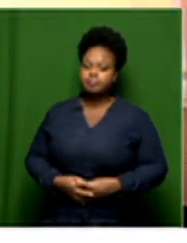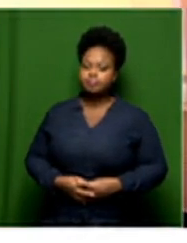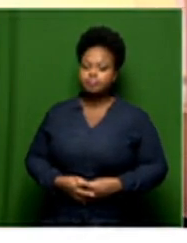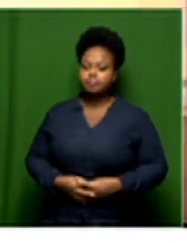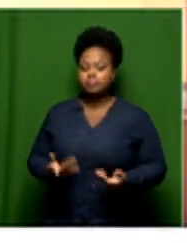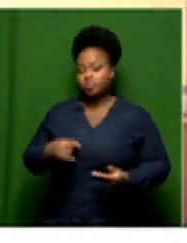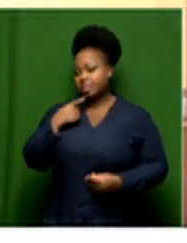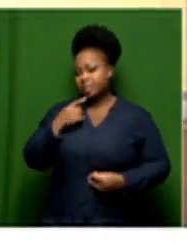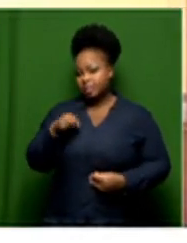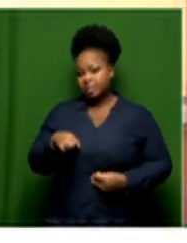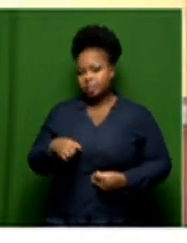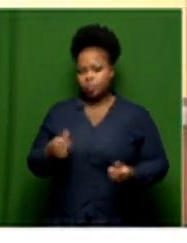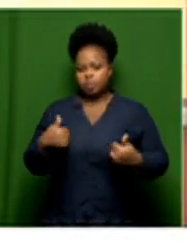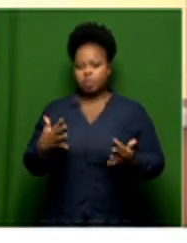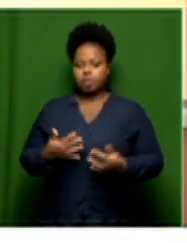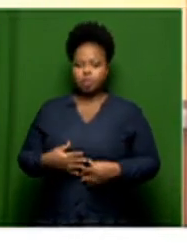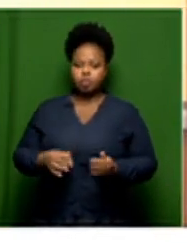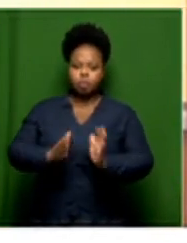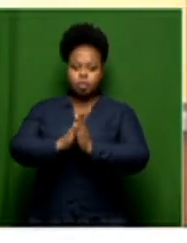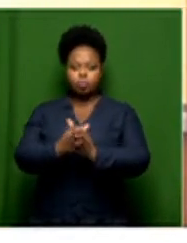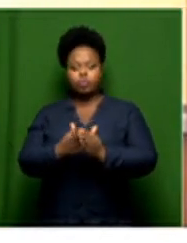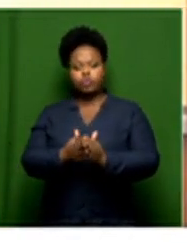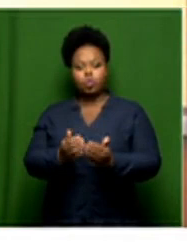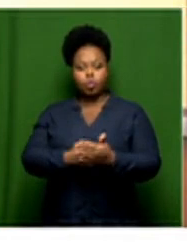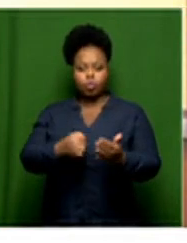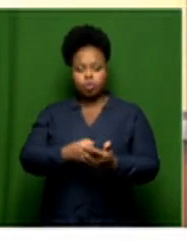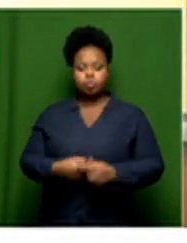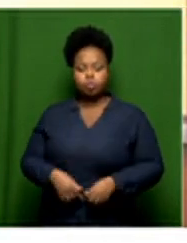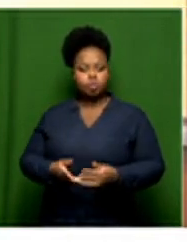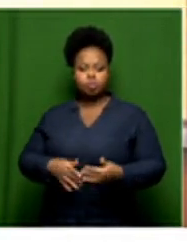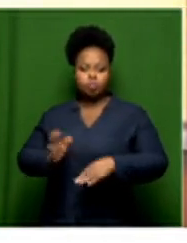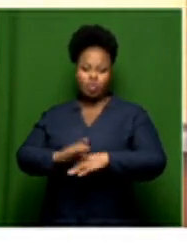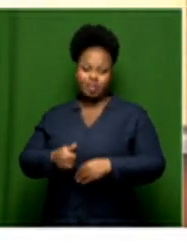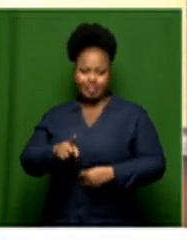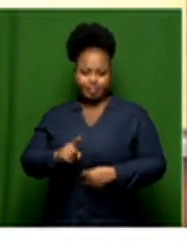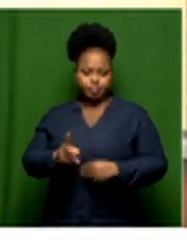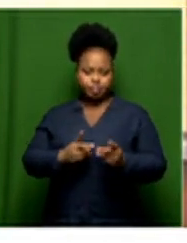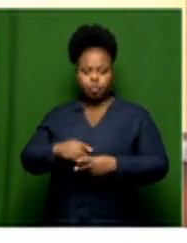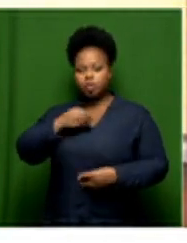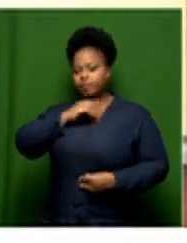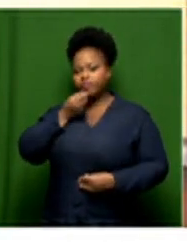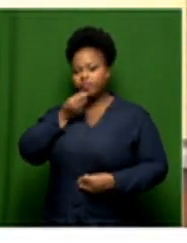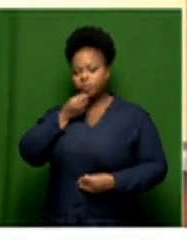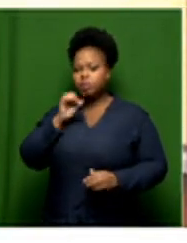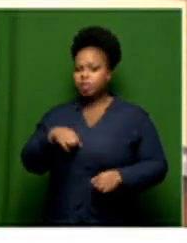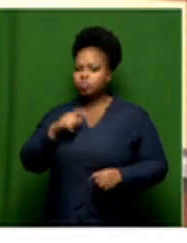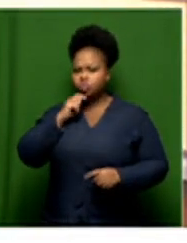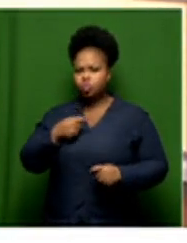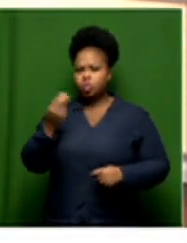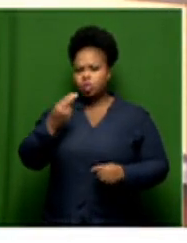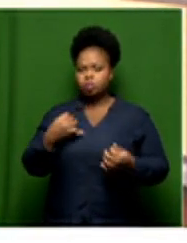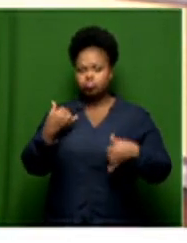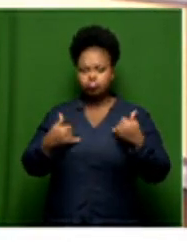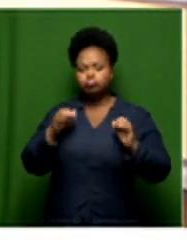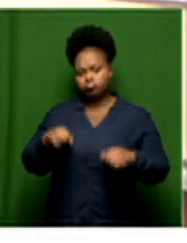So, as I said, what started out as just being a cookbook turned into so much more than that. So, food really is art, and entertaining